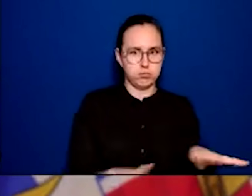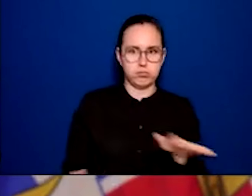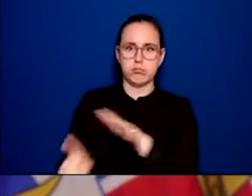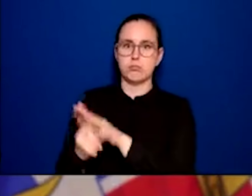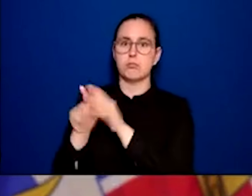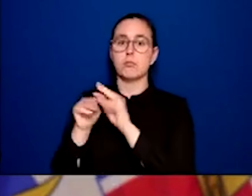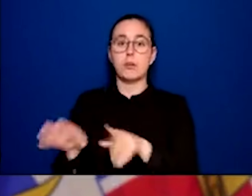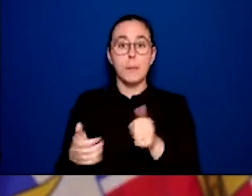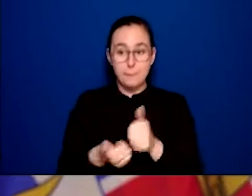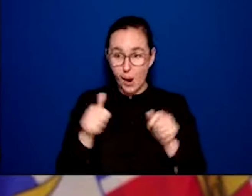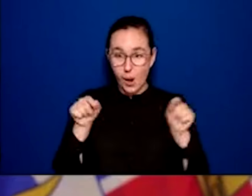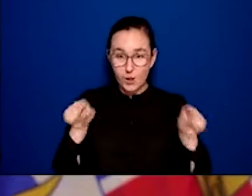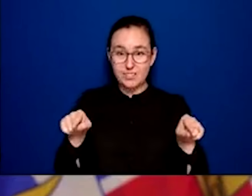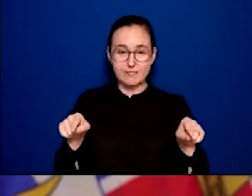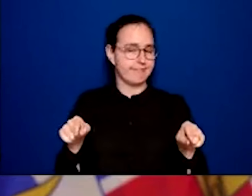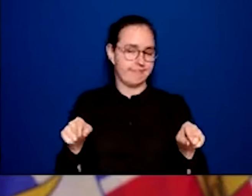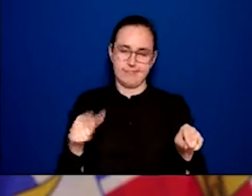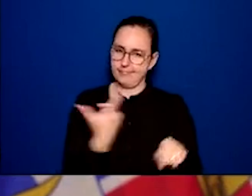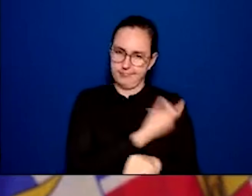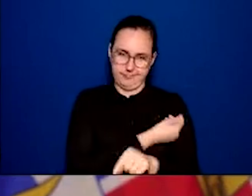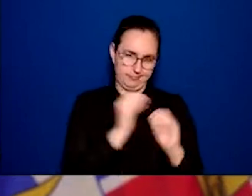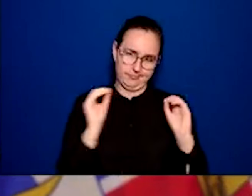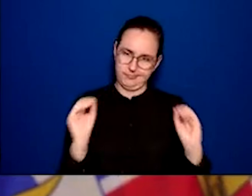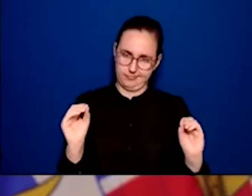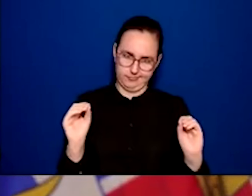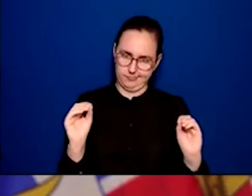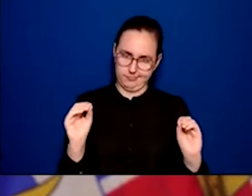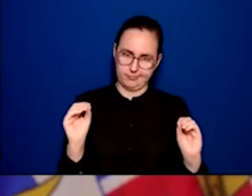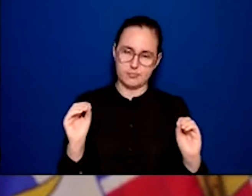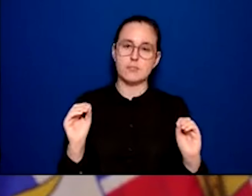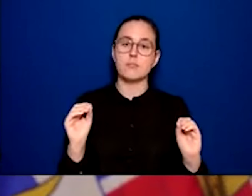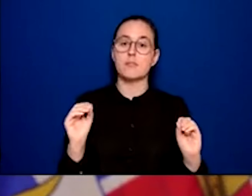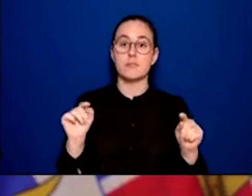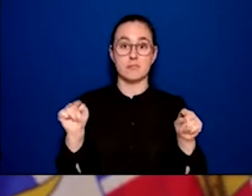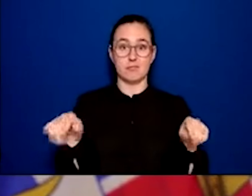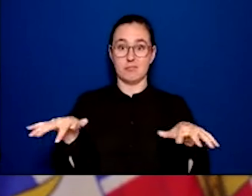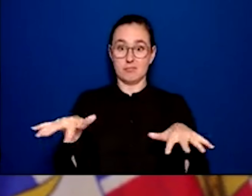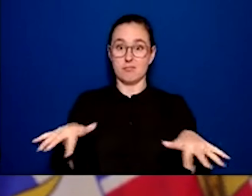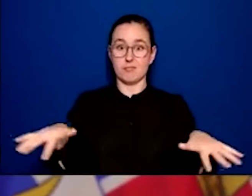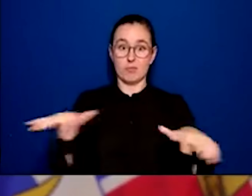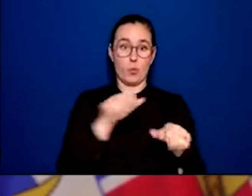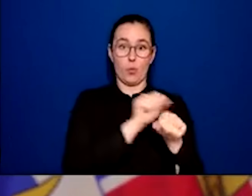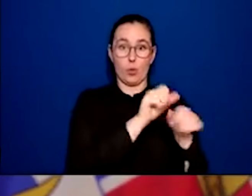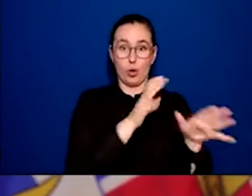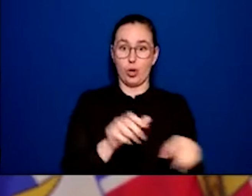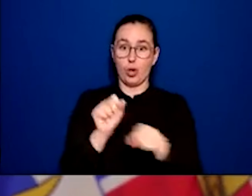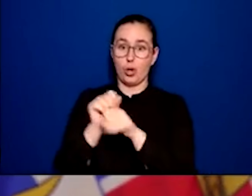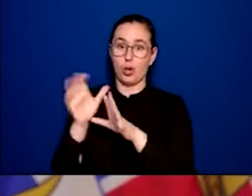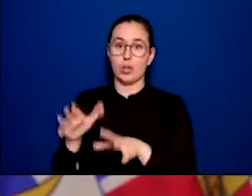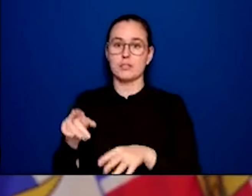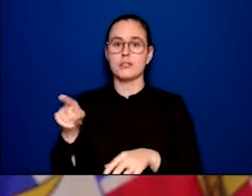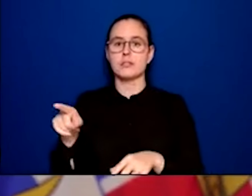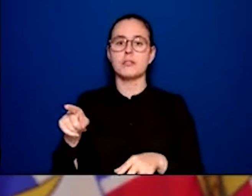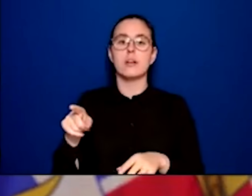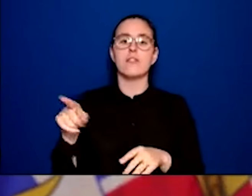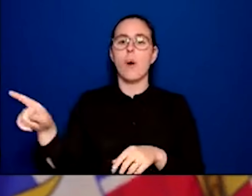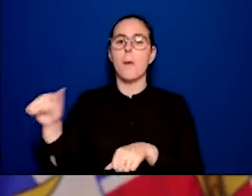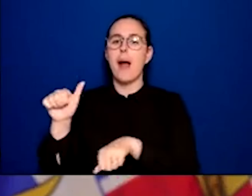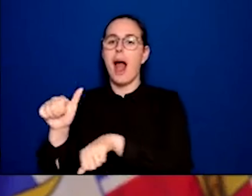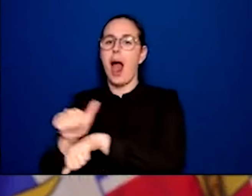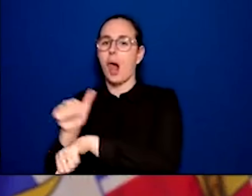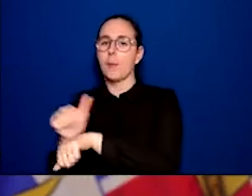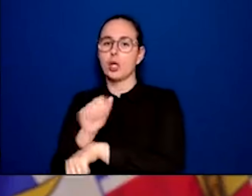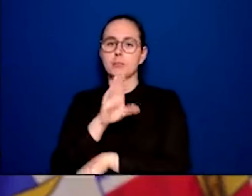Hydro also says that a significant share of its workforce rotates in and out of British Columbia from Alberta.